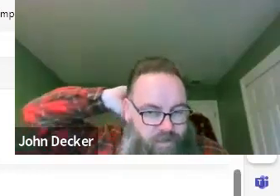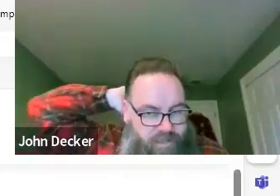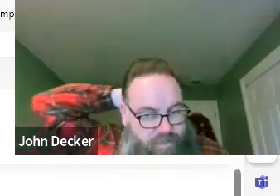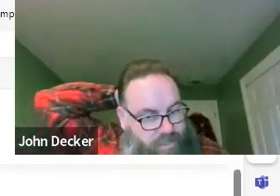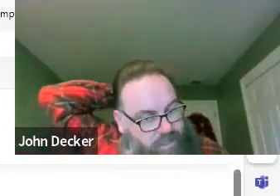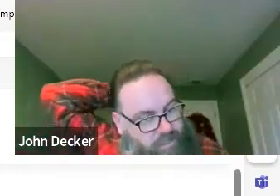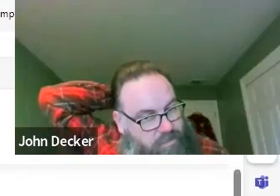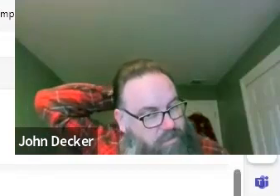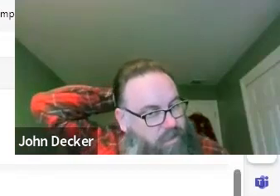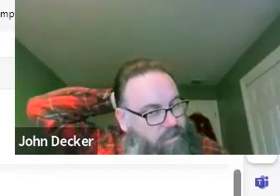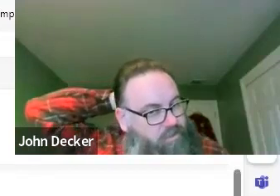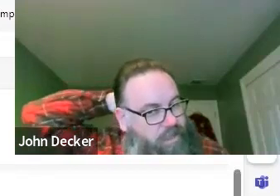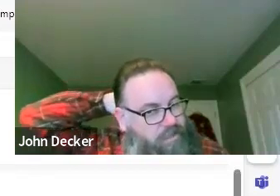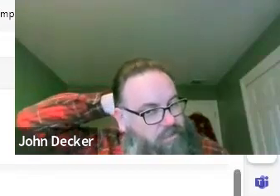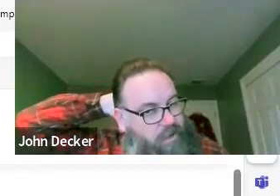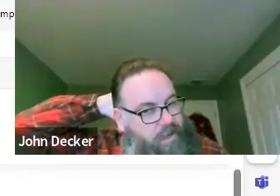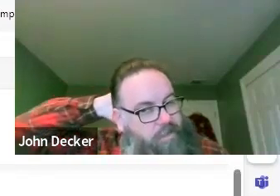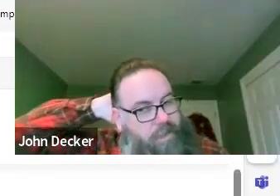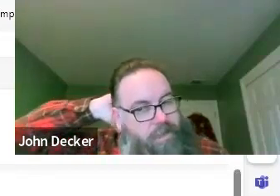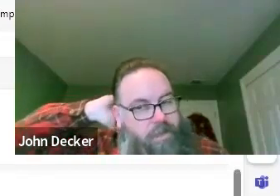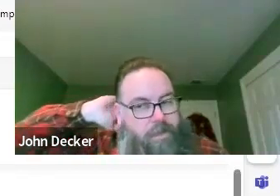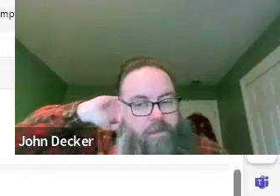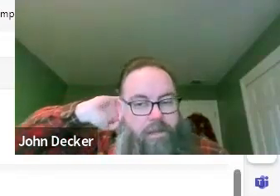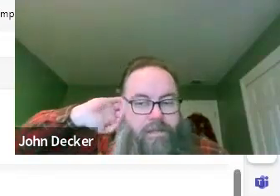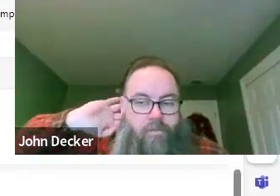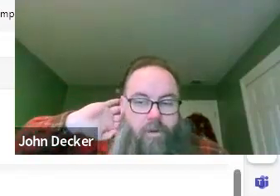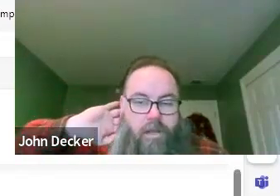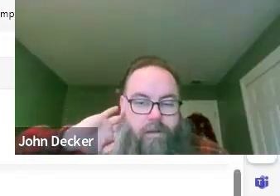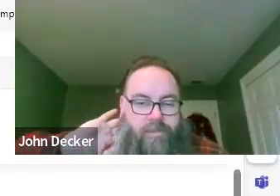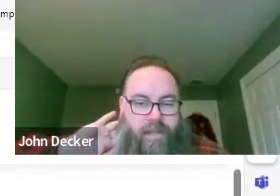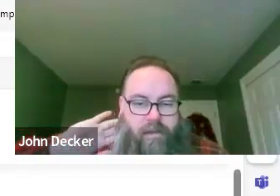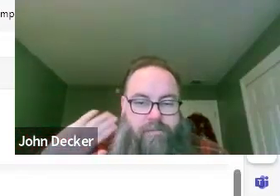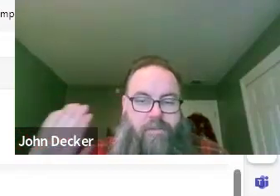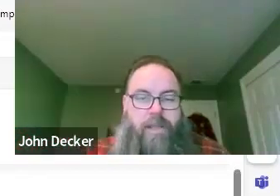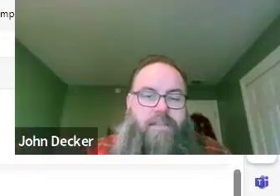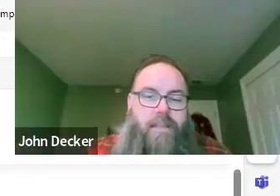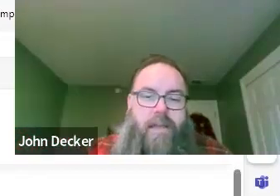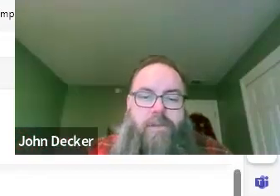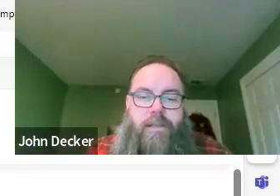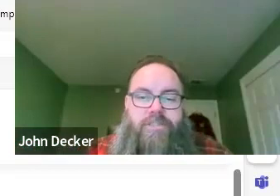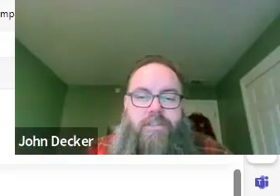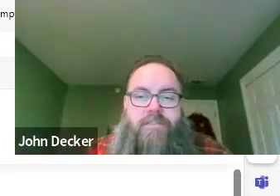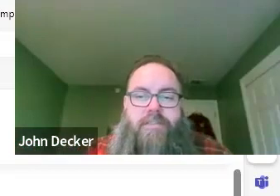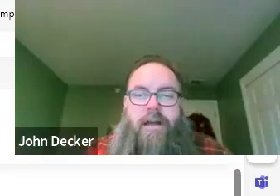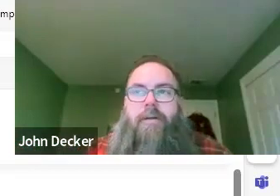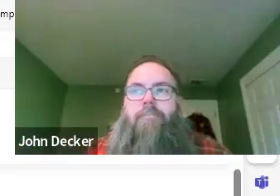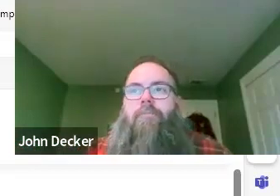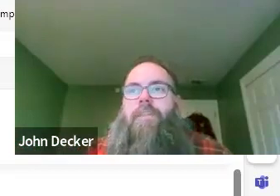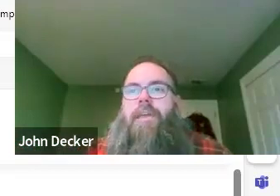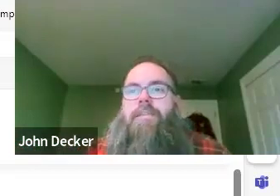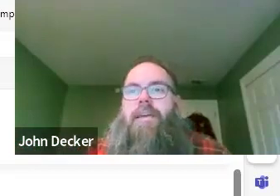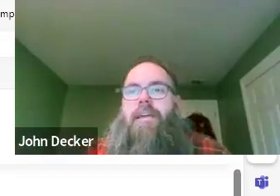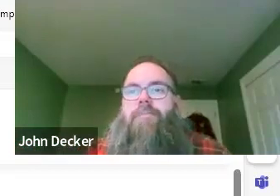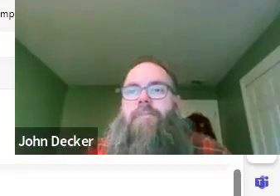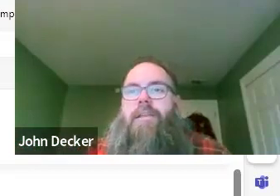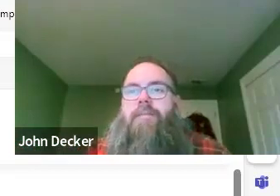believe it was what, 2017, 2018, right? And then they did one updating of the rate study calculations